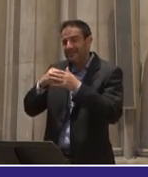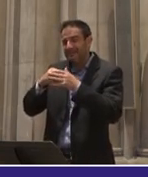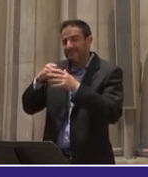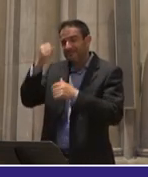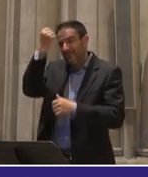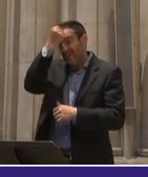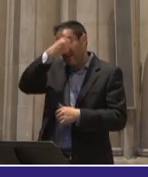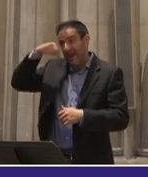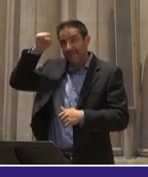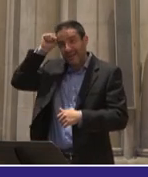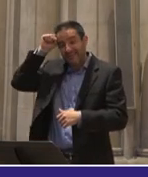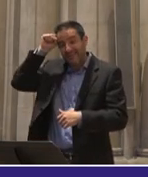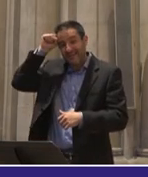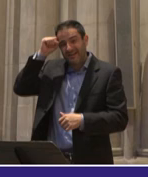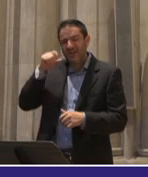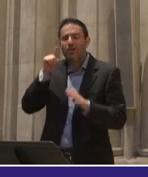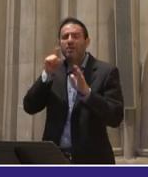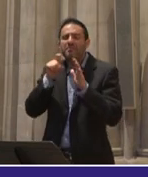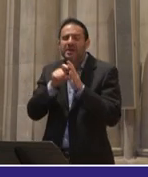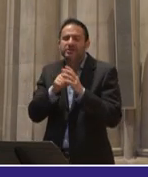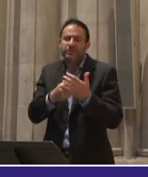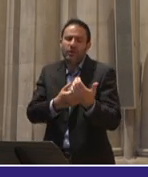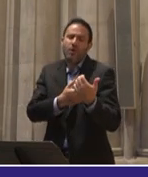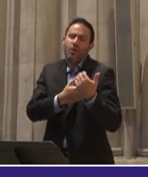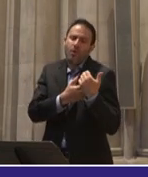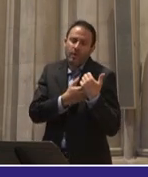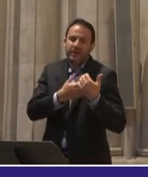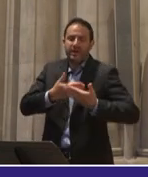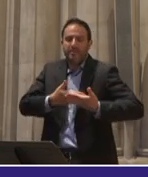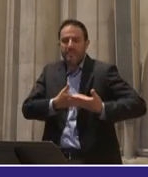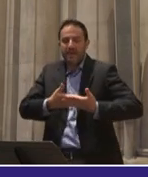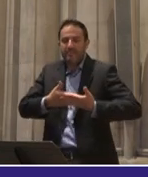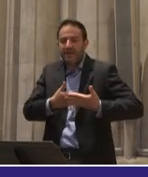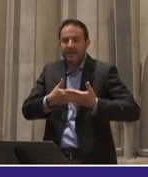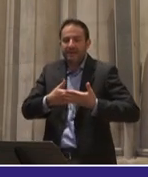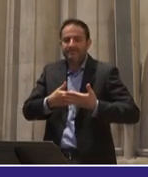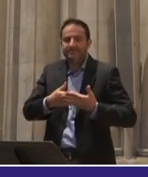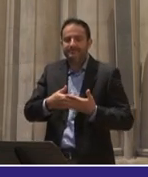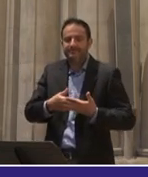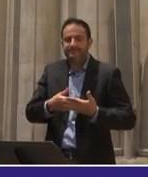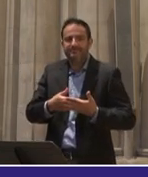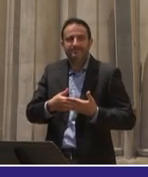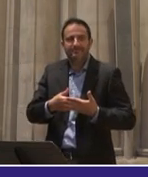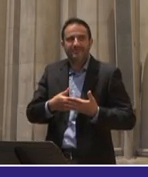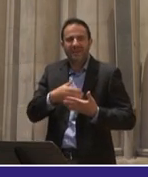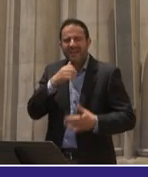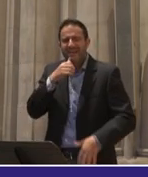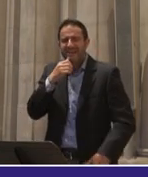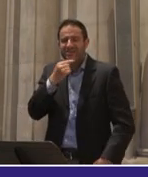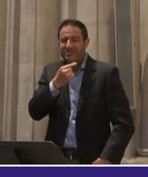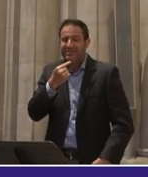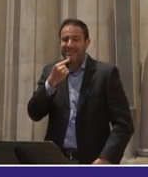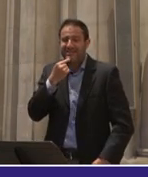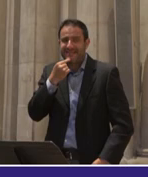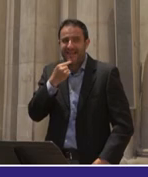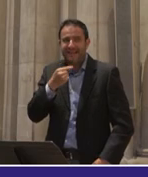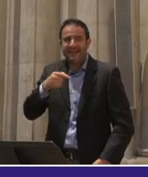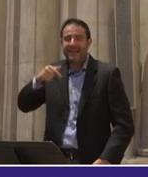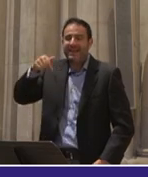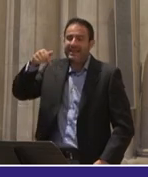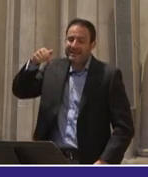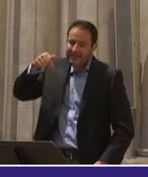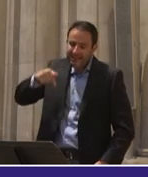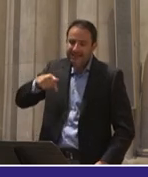took was of her holding a baby, Afghan child, saying, and she said something like, "This is what